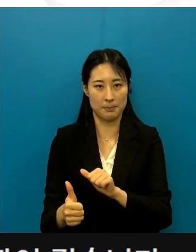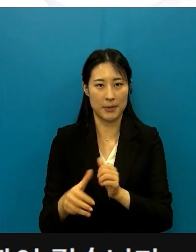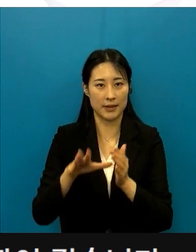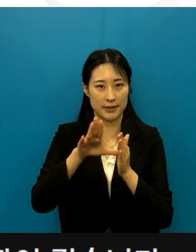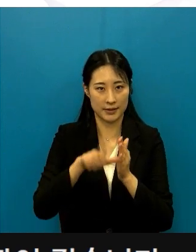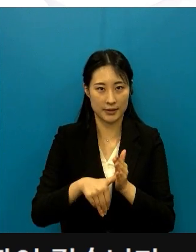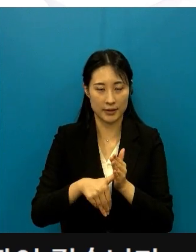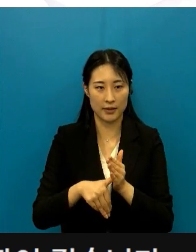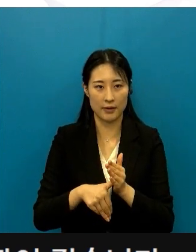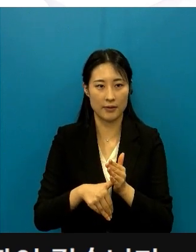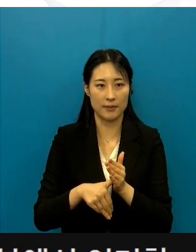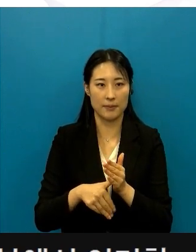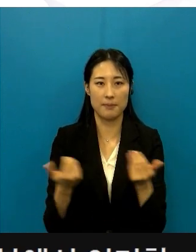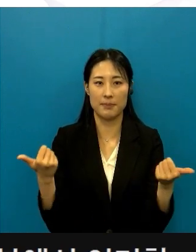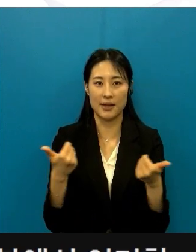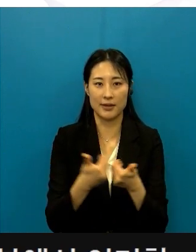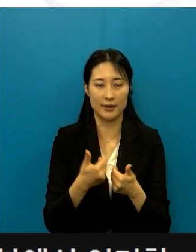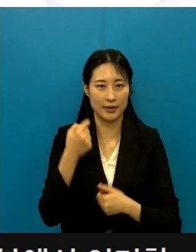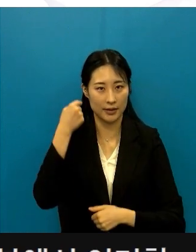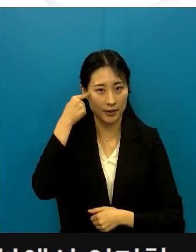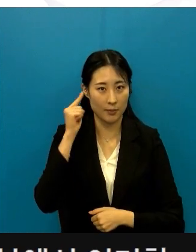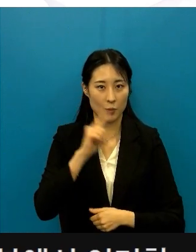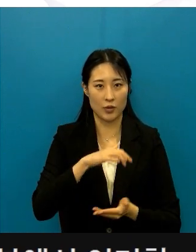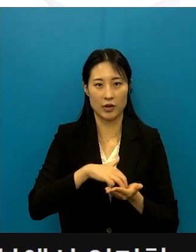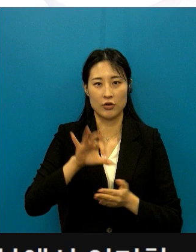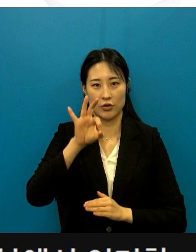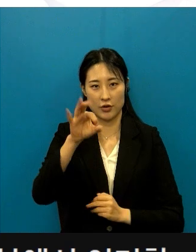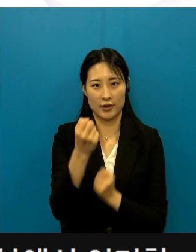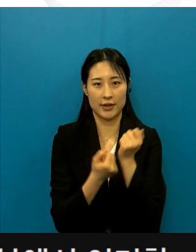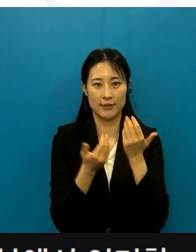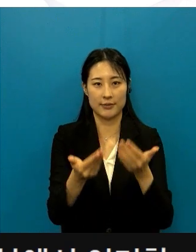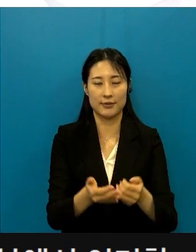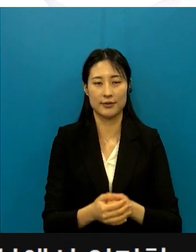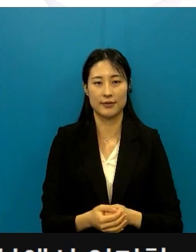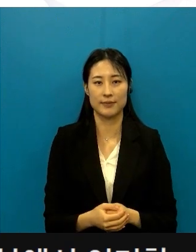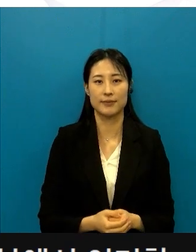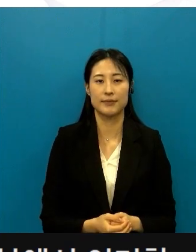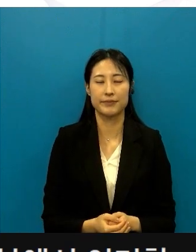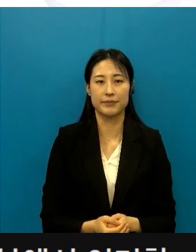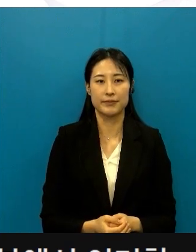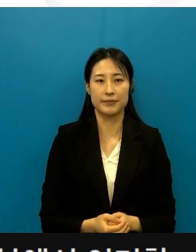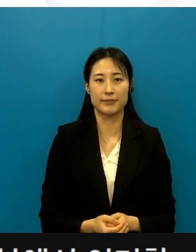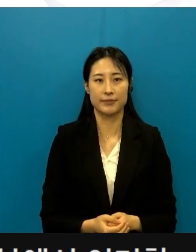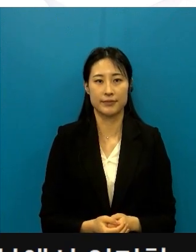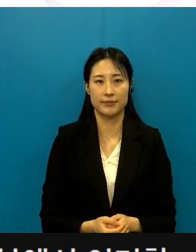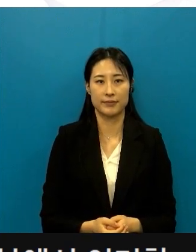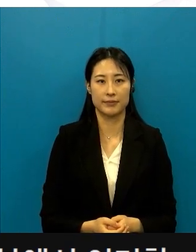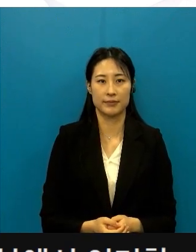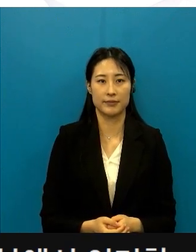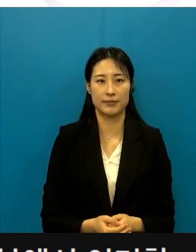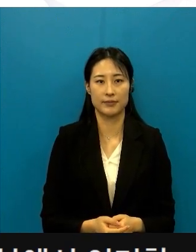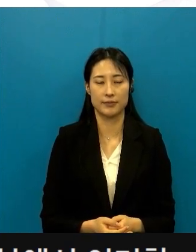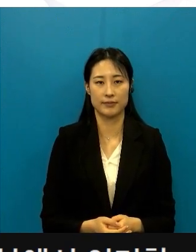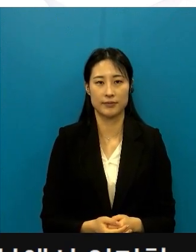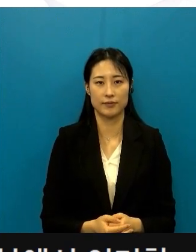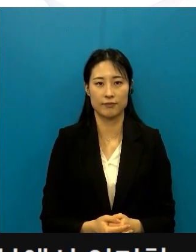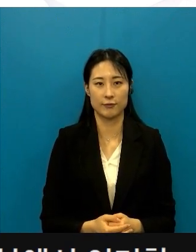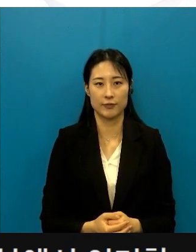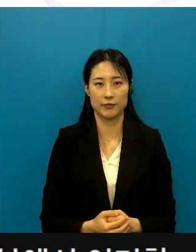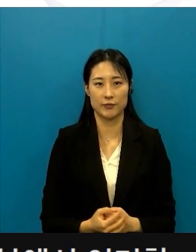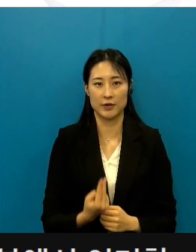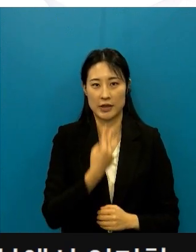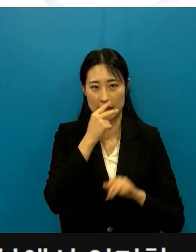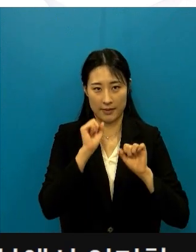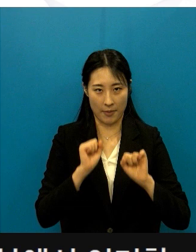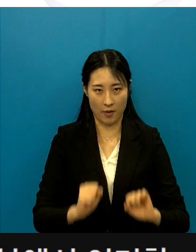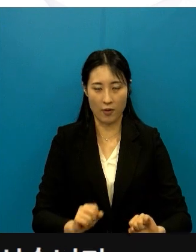voluntary euthanasia or assisted suicide, such as sanctity of life or killing with wrong. They